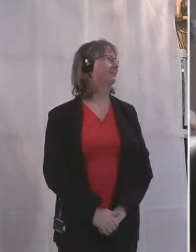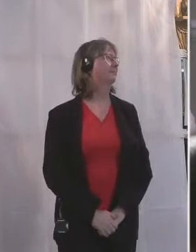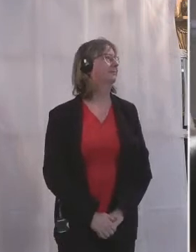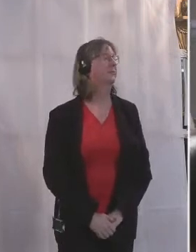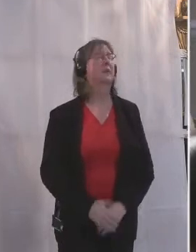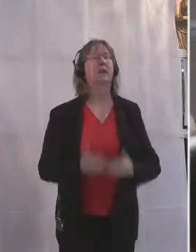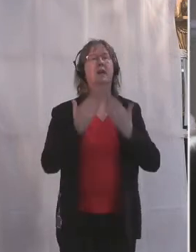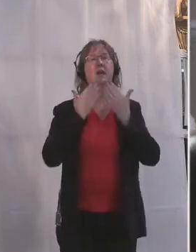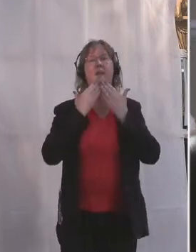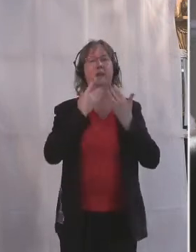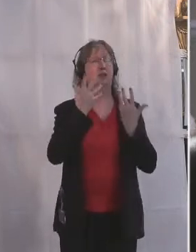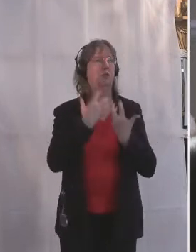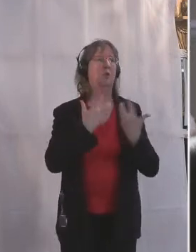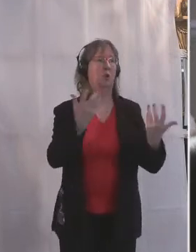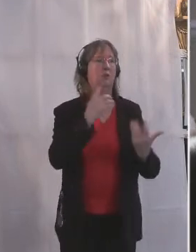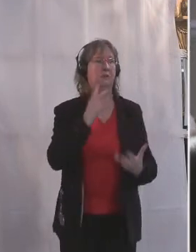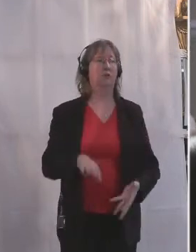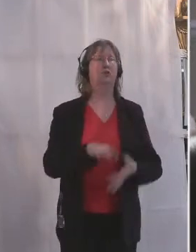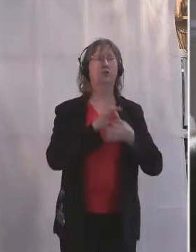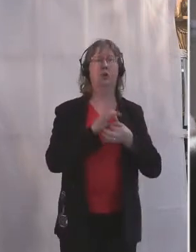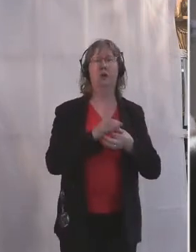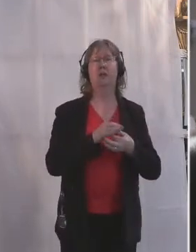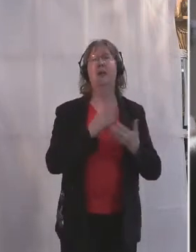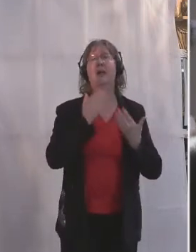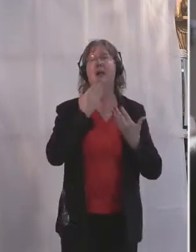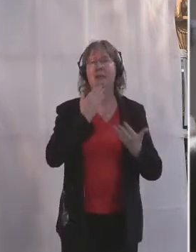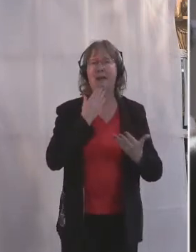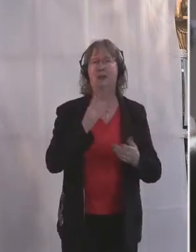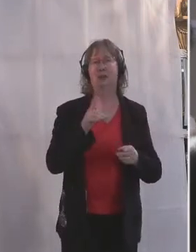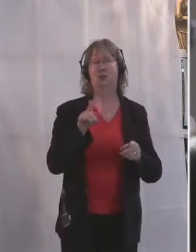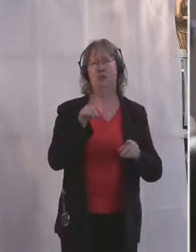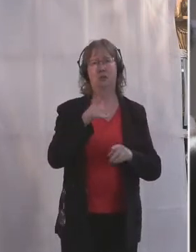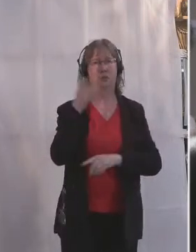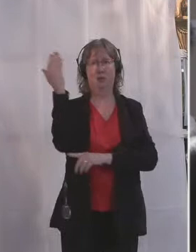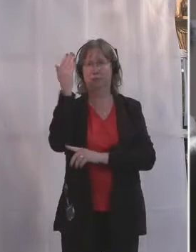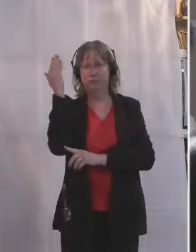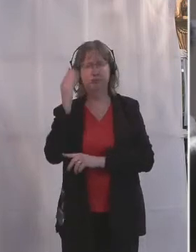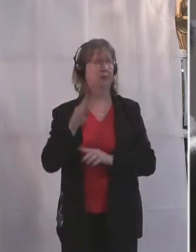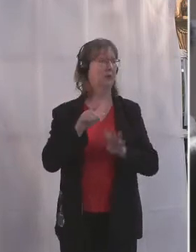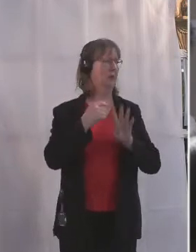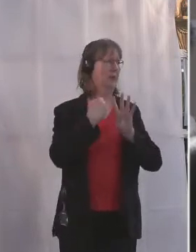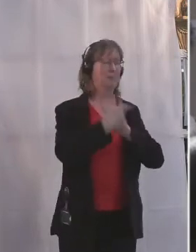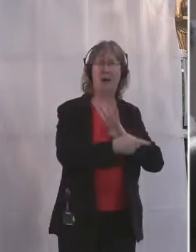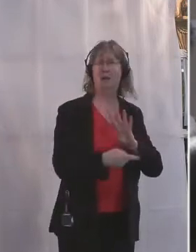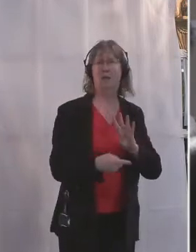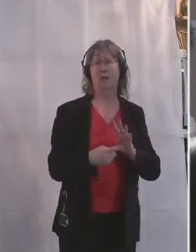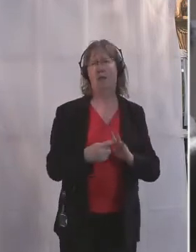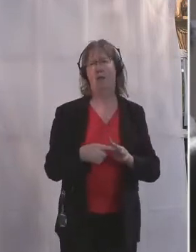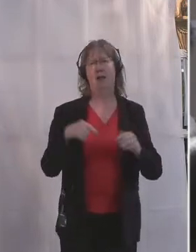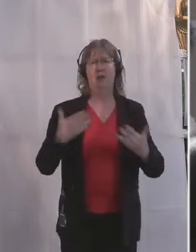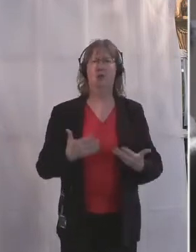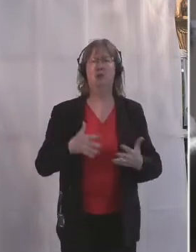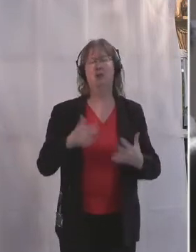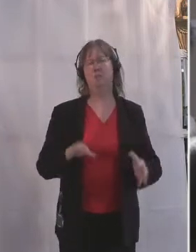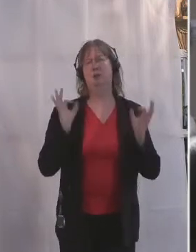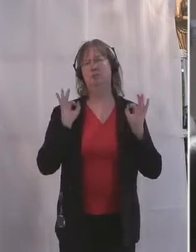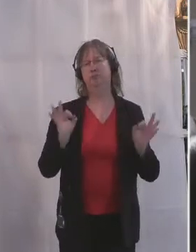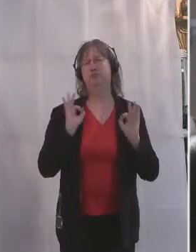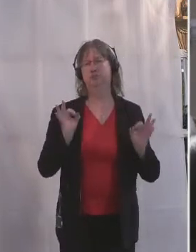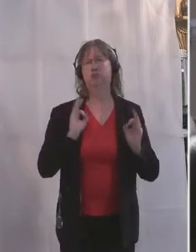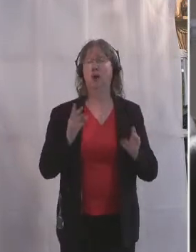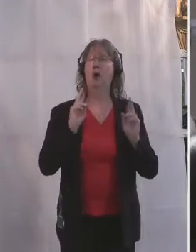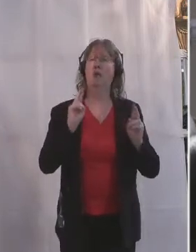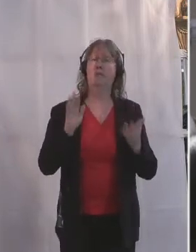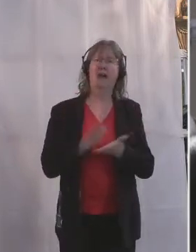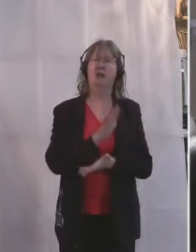Thank you to all of you for joining. Thank you to our fantastic speakers, panel members. It's been a brilliant day. I hope you've enjoyed it. I hope